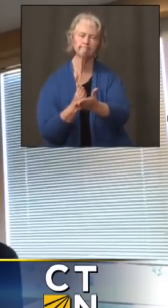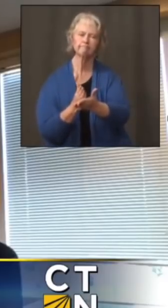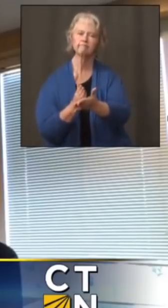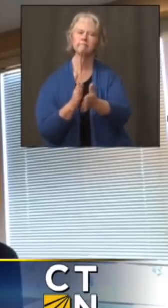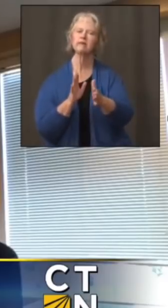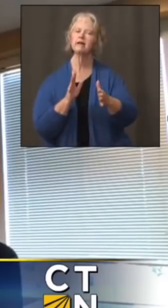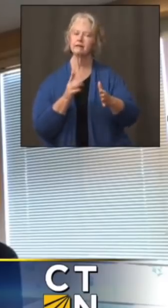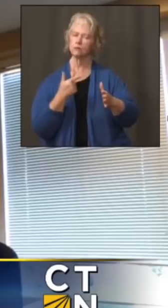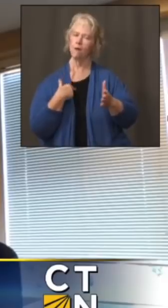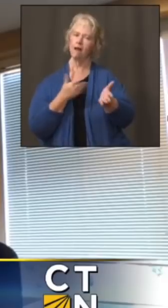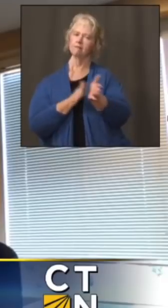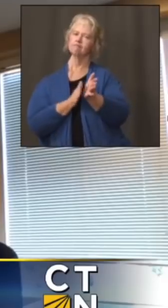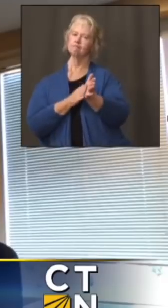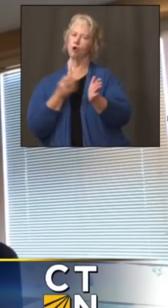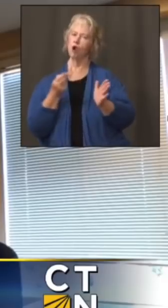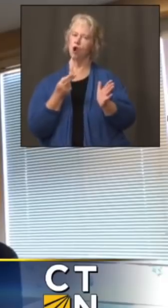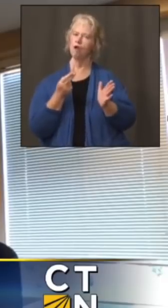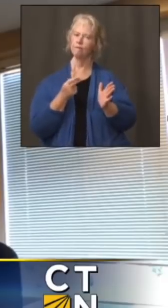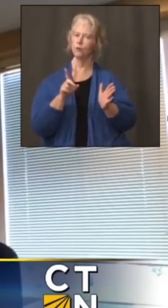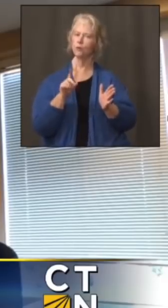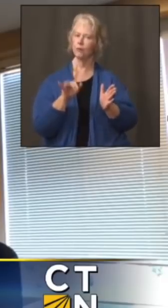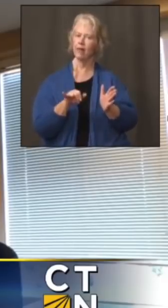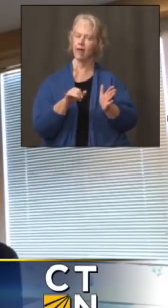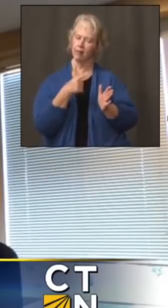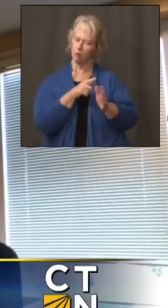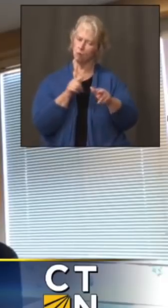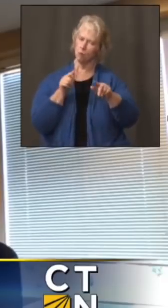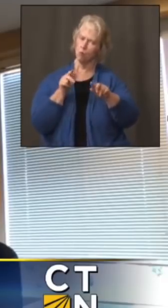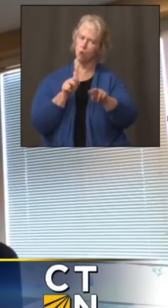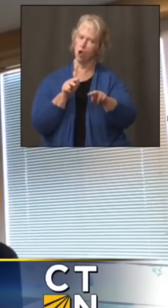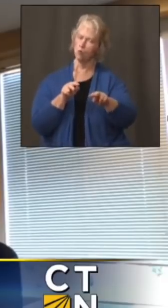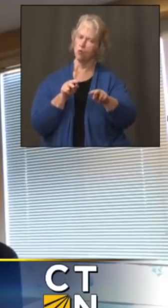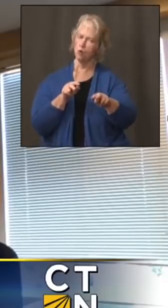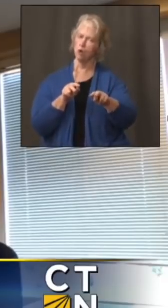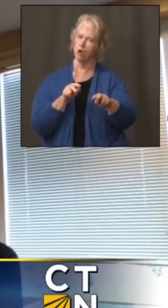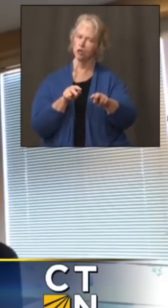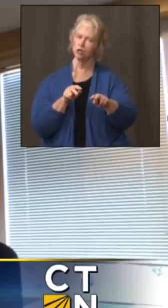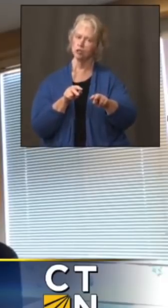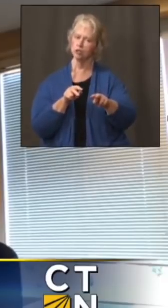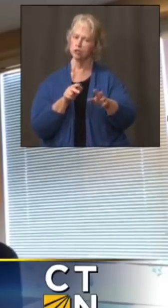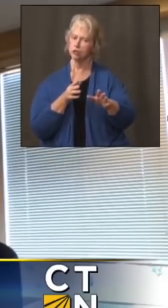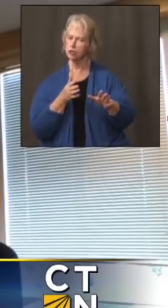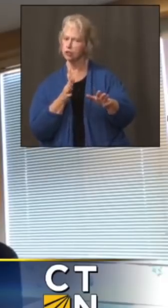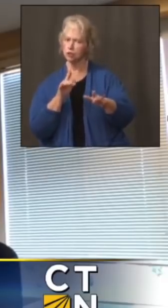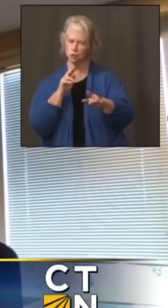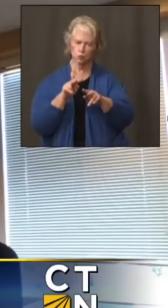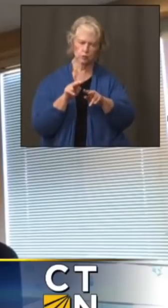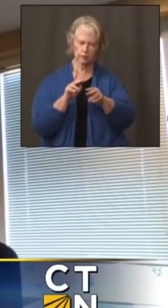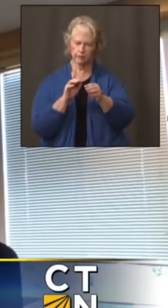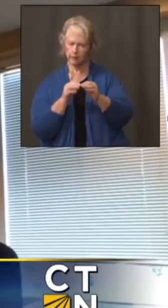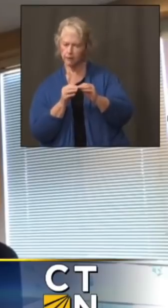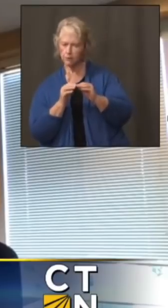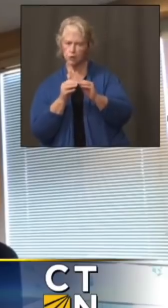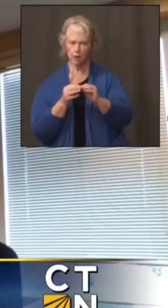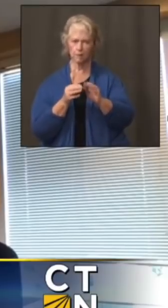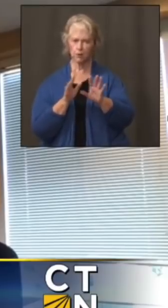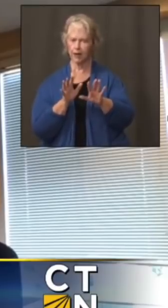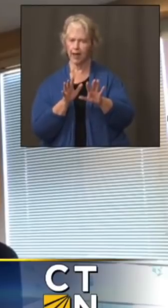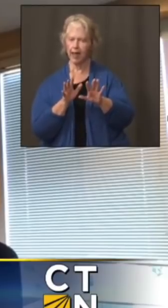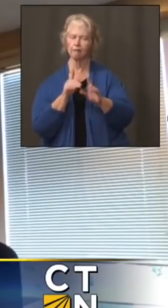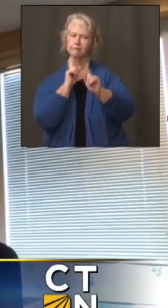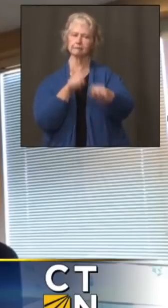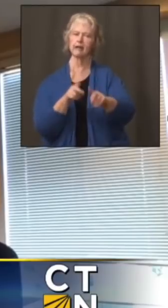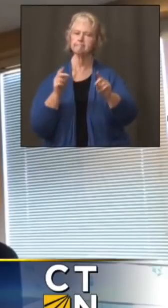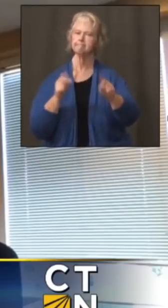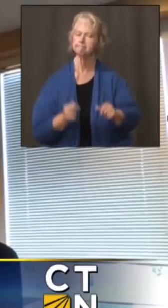them for taking those steps, for keeping such a close eye on the metrics in their town, and